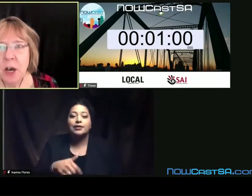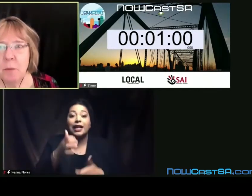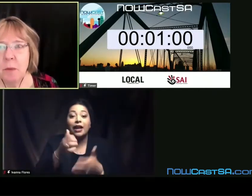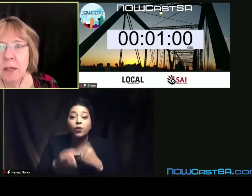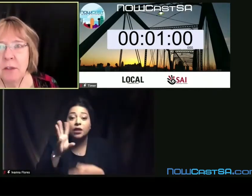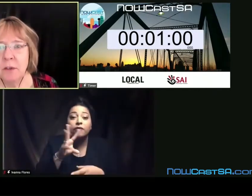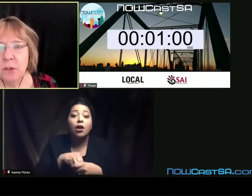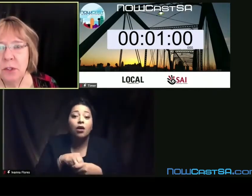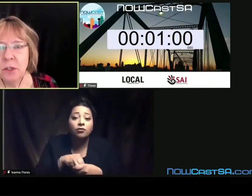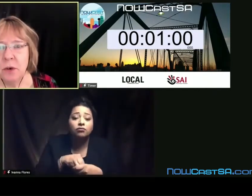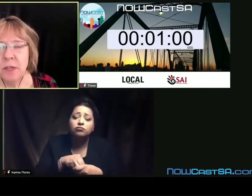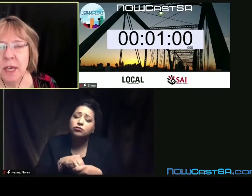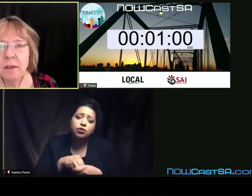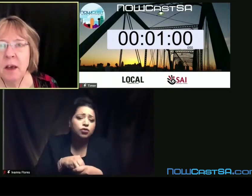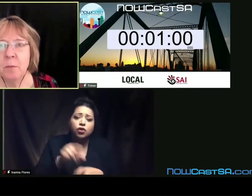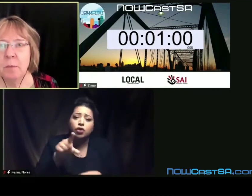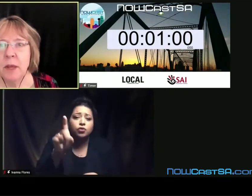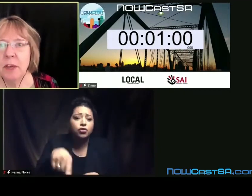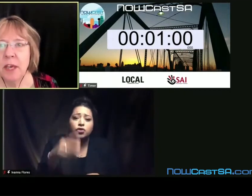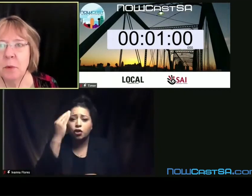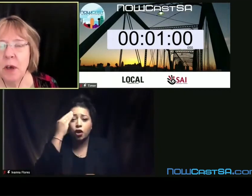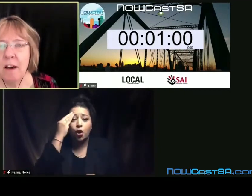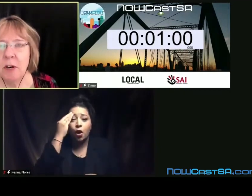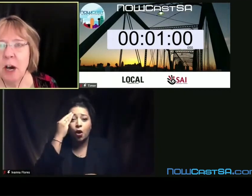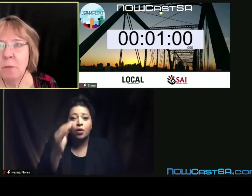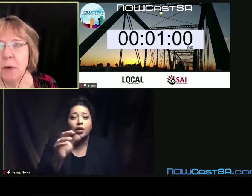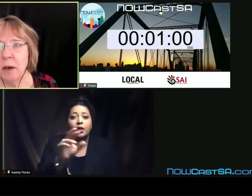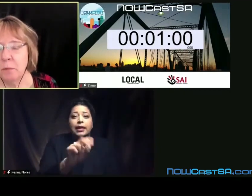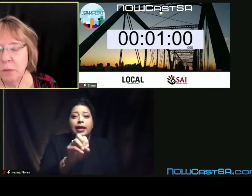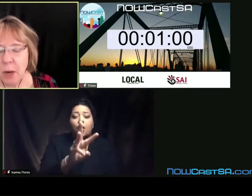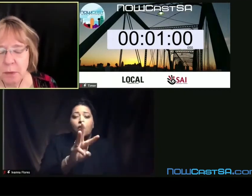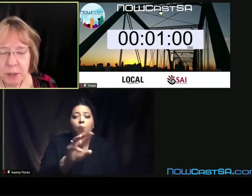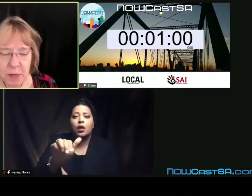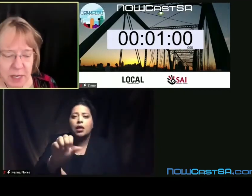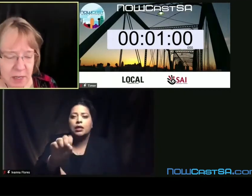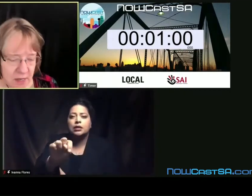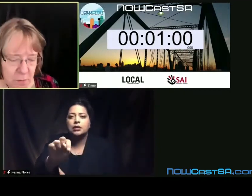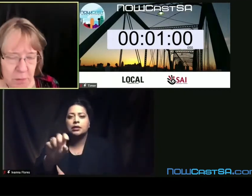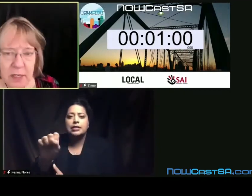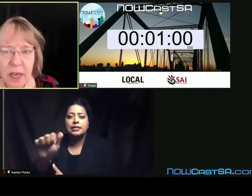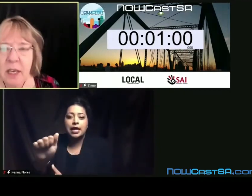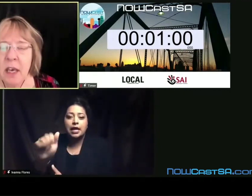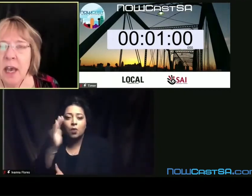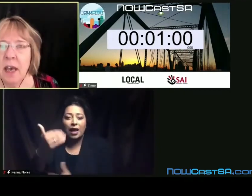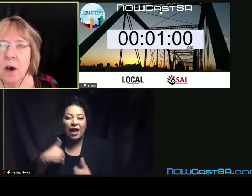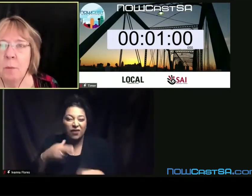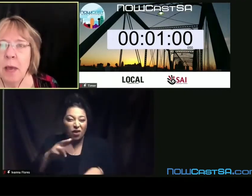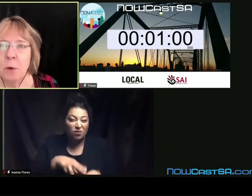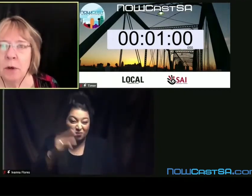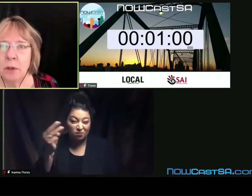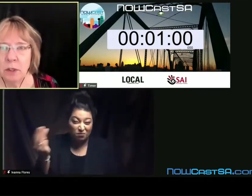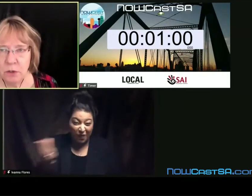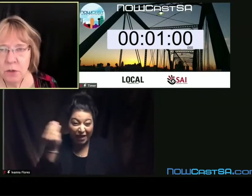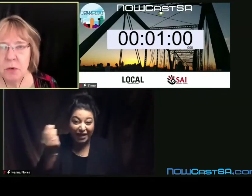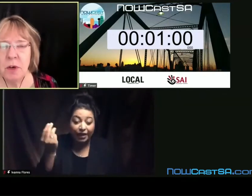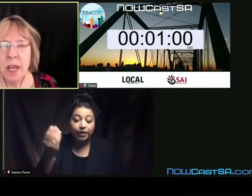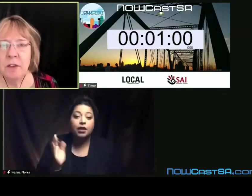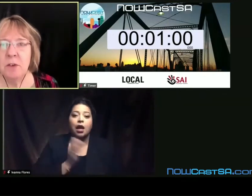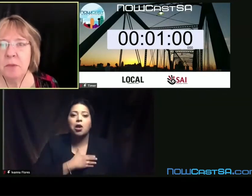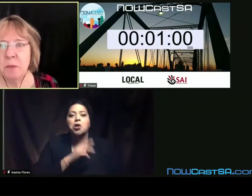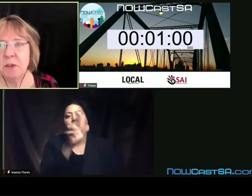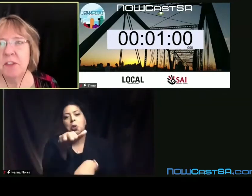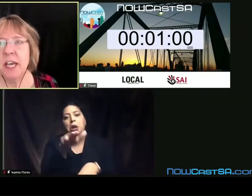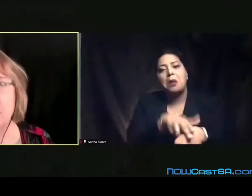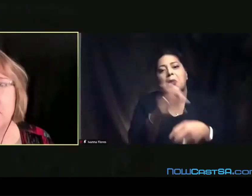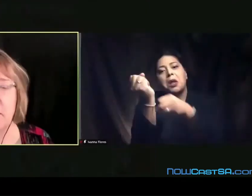involved, you should know that Nowcast will have up probably by Monday our usual